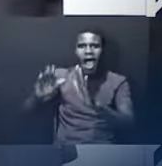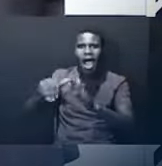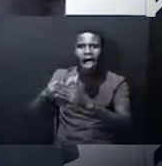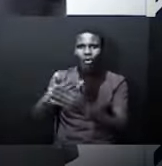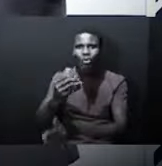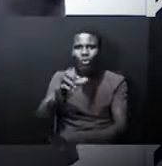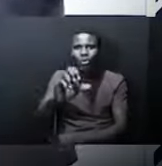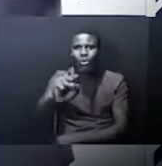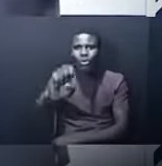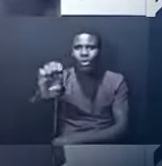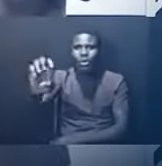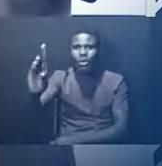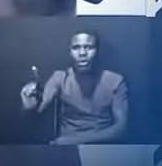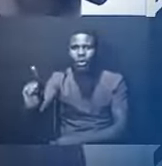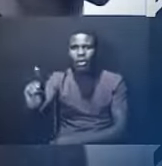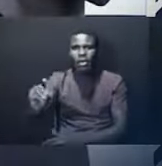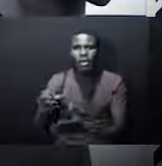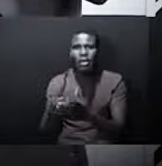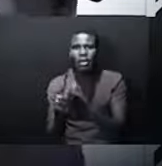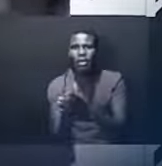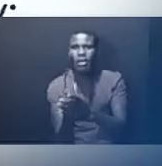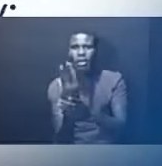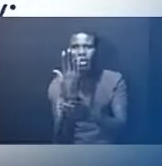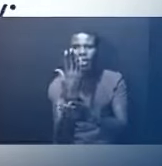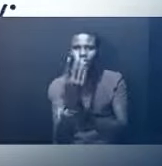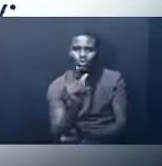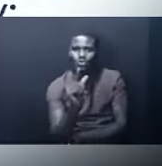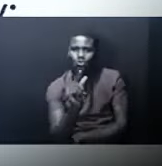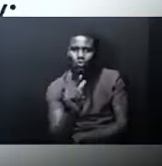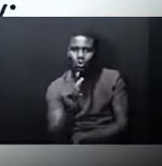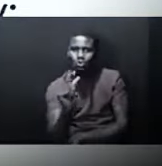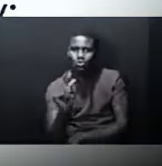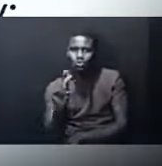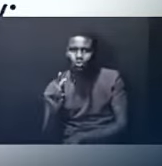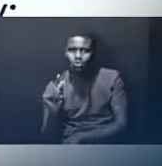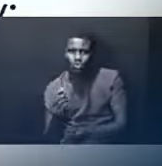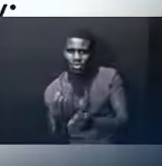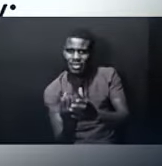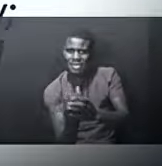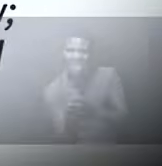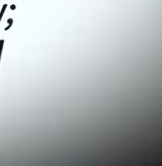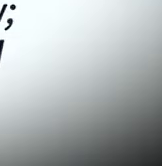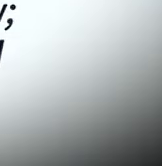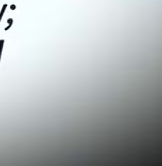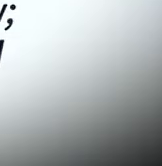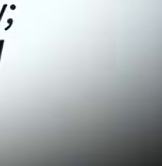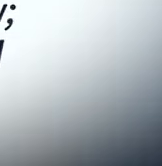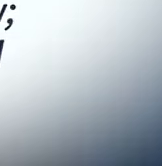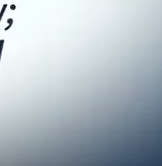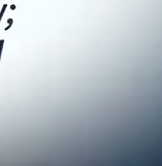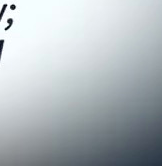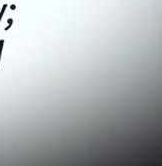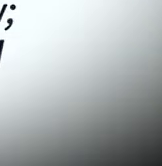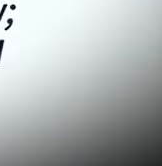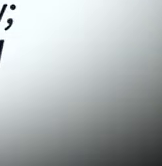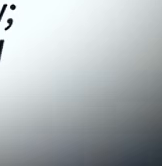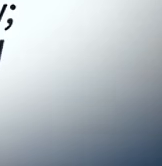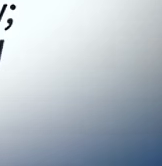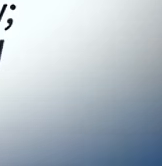grow. See, little by little, yet steadily and quietly, seeds